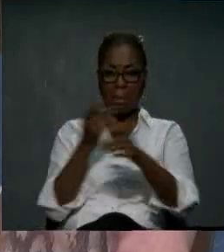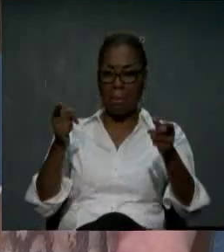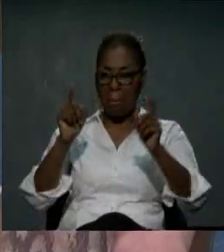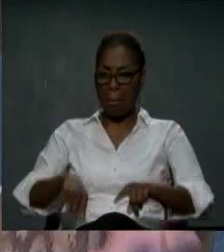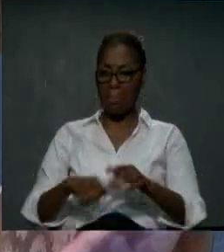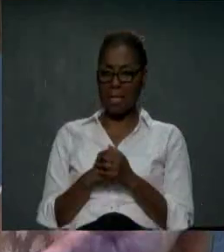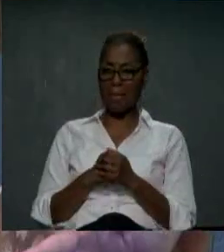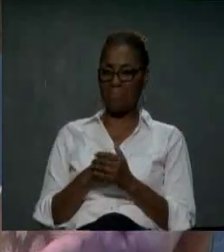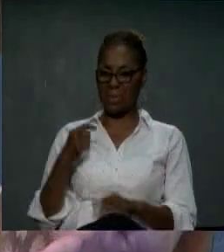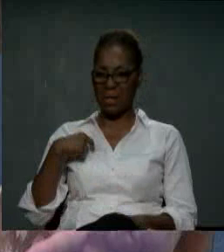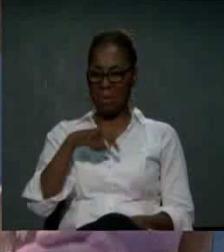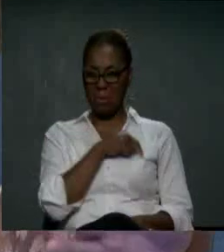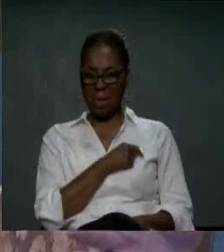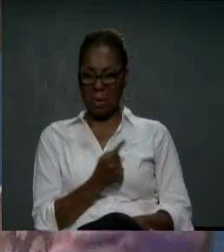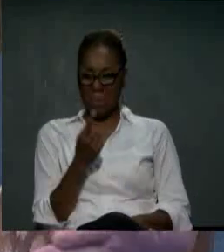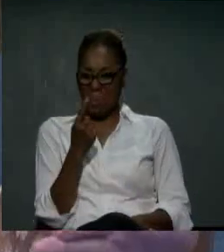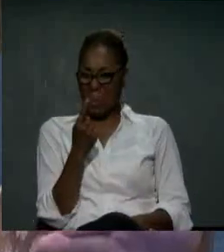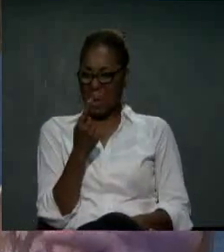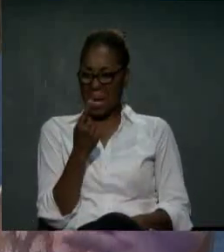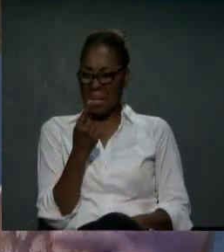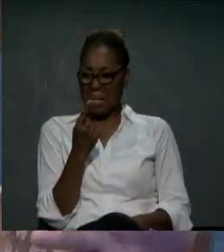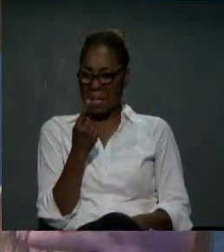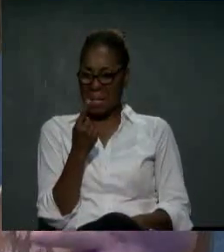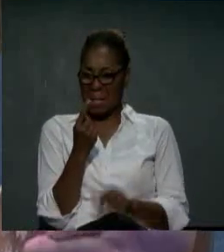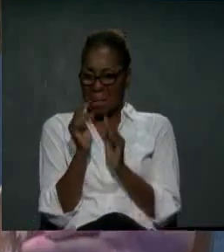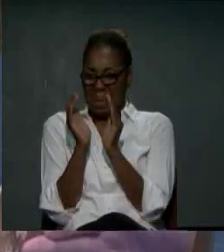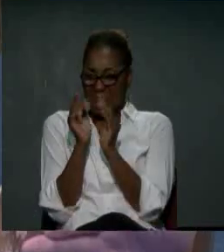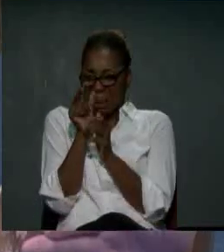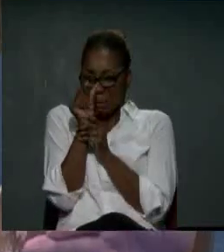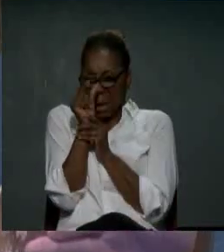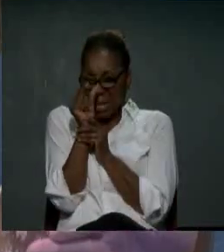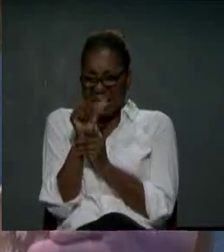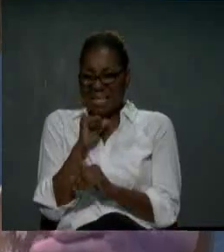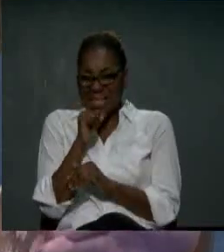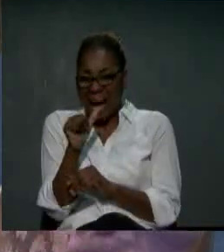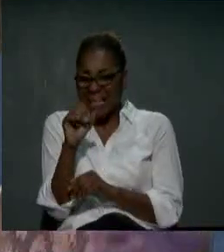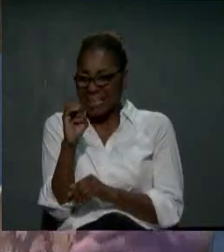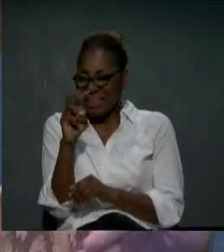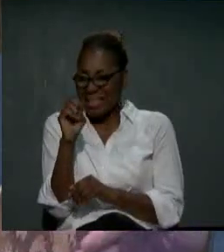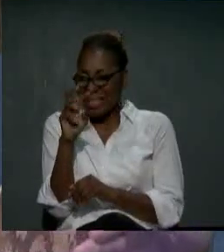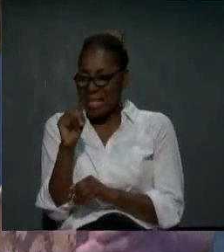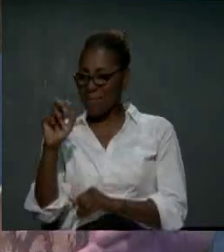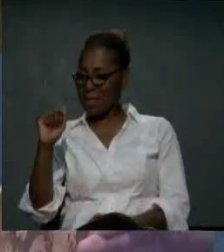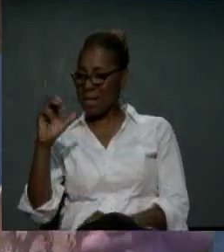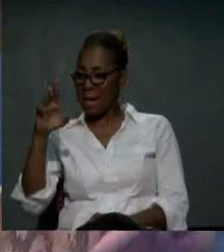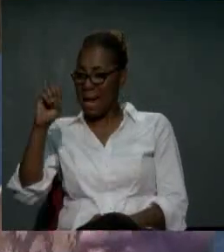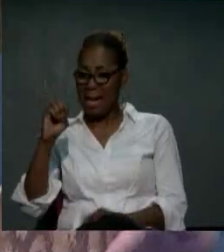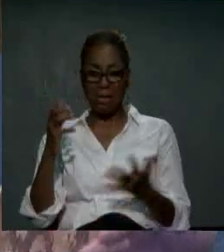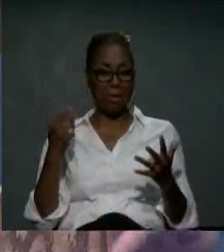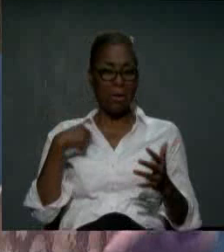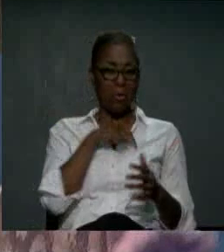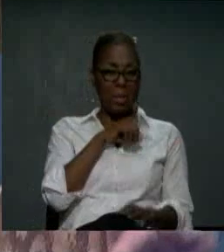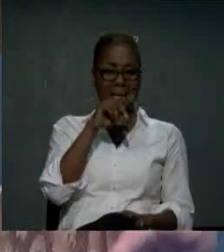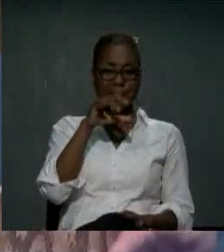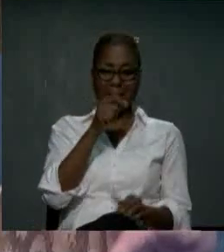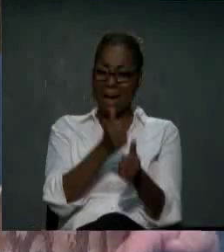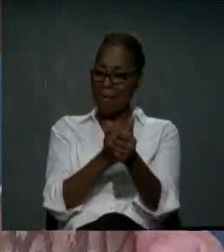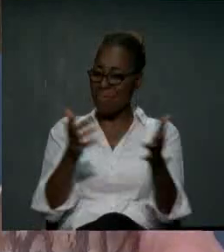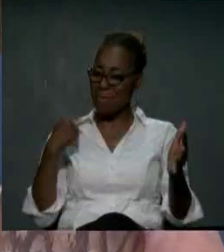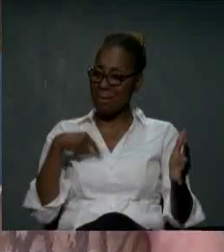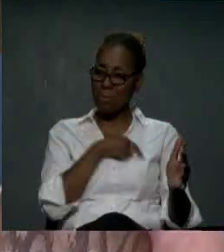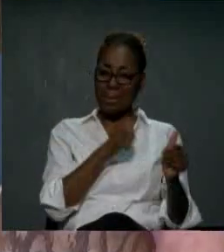in. We're only one tiny, not even an acre. And so we did everything we could